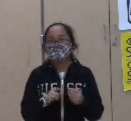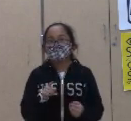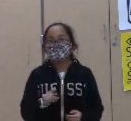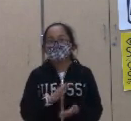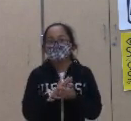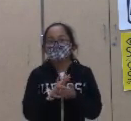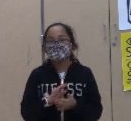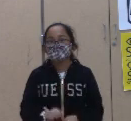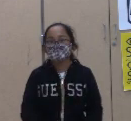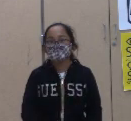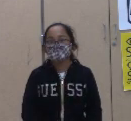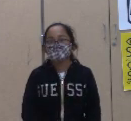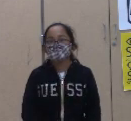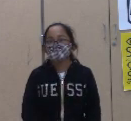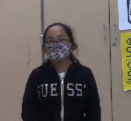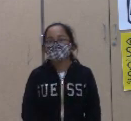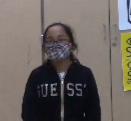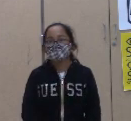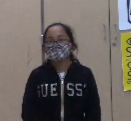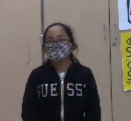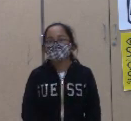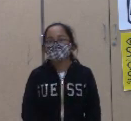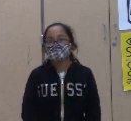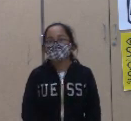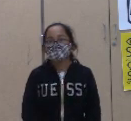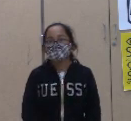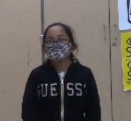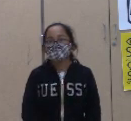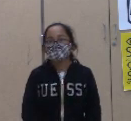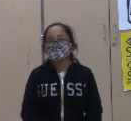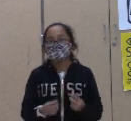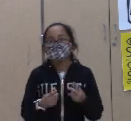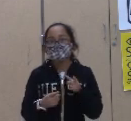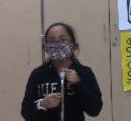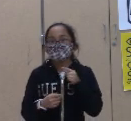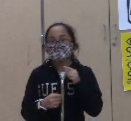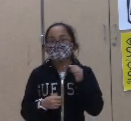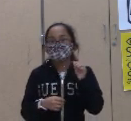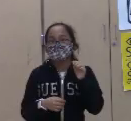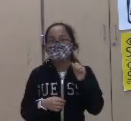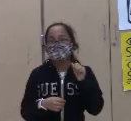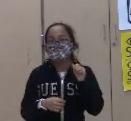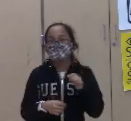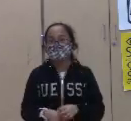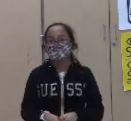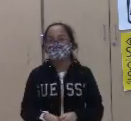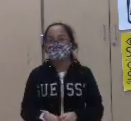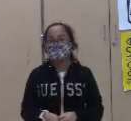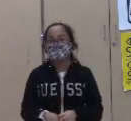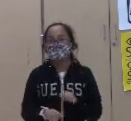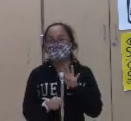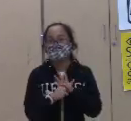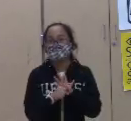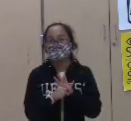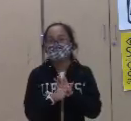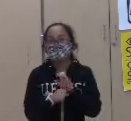Plus, who's eating ice cream in their lunches today? But first, please stand for the Pledge of Allegiance. I pledge of allegiance to the flag